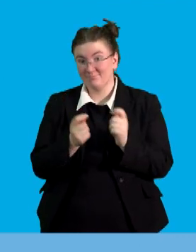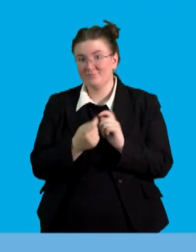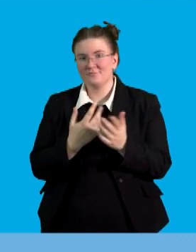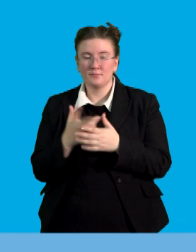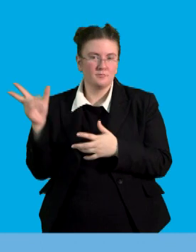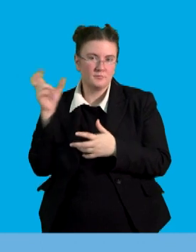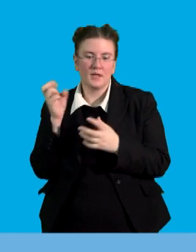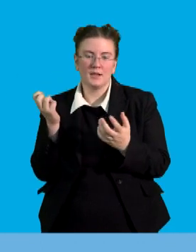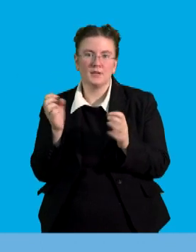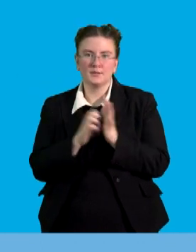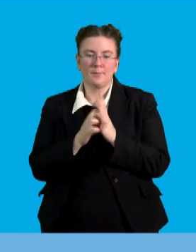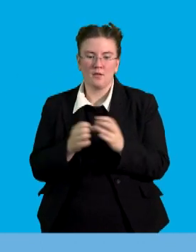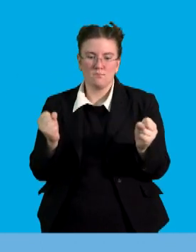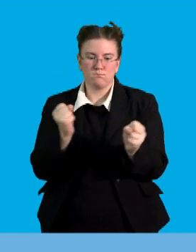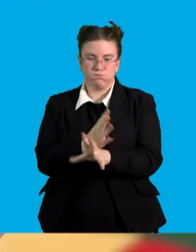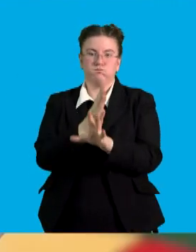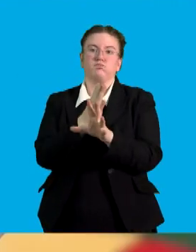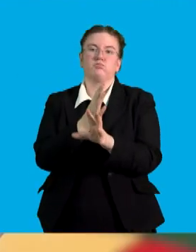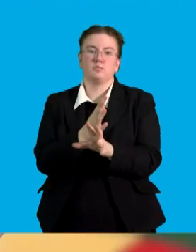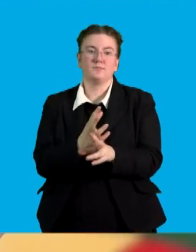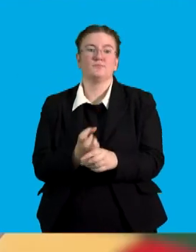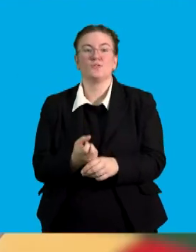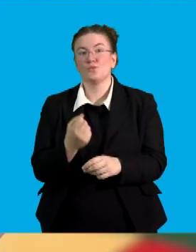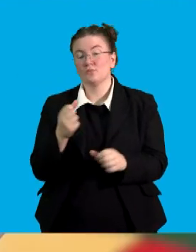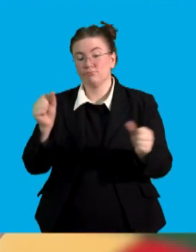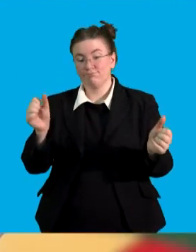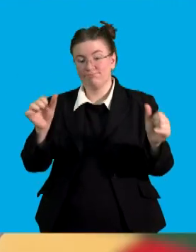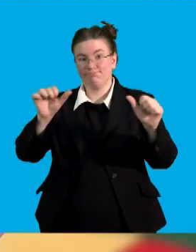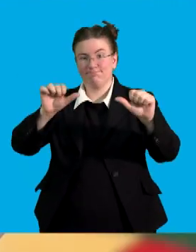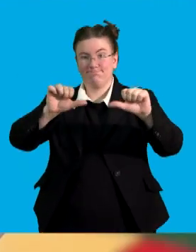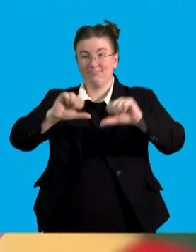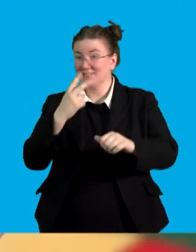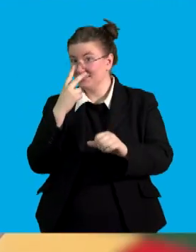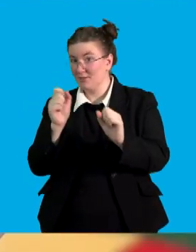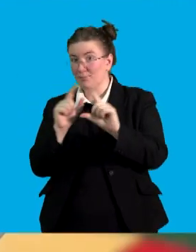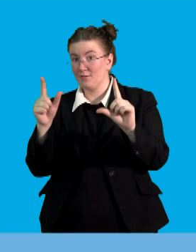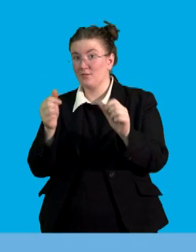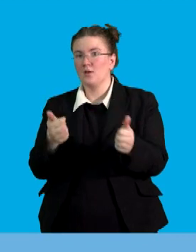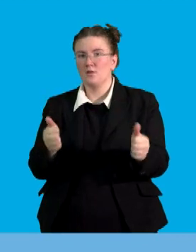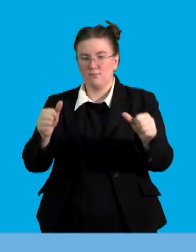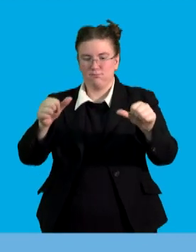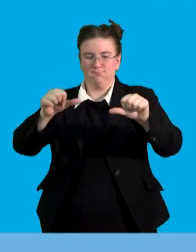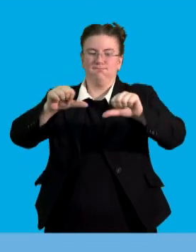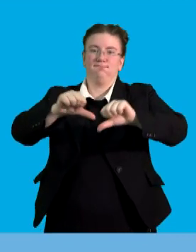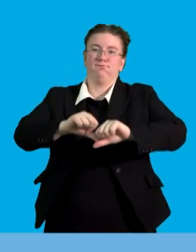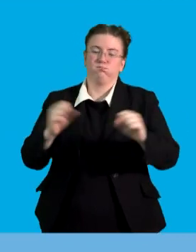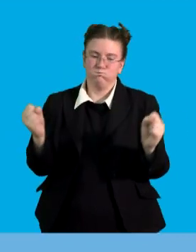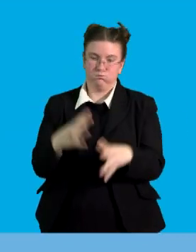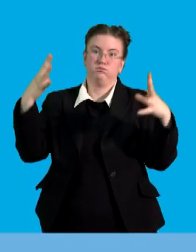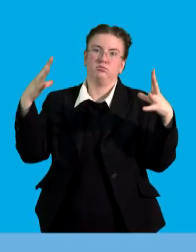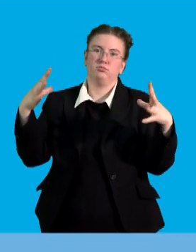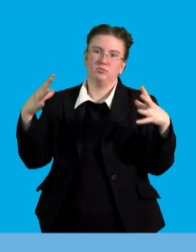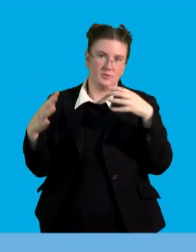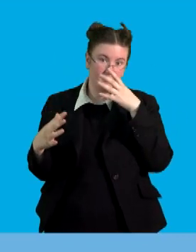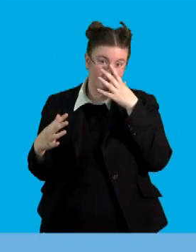example, when an explosion takes place. When you're mixing two substances, as we can see from the picture here, when we're mixing the cesium with the